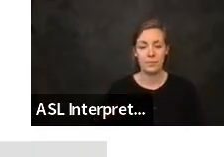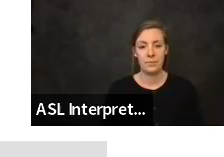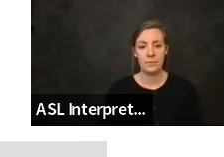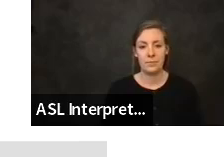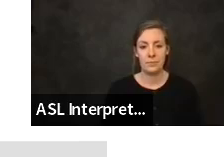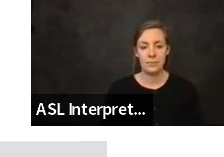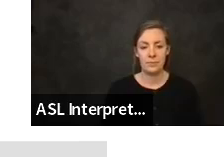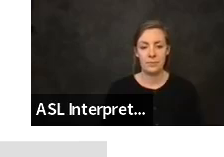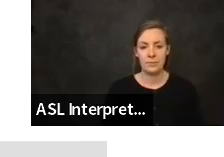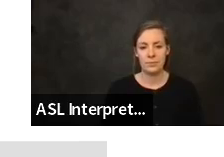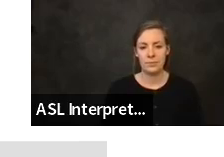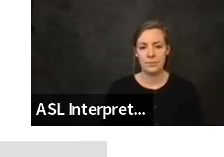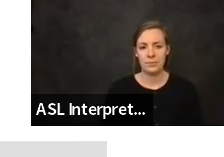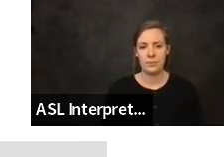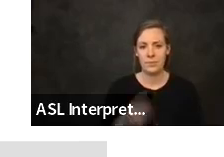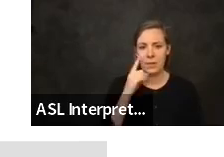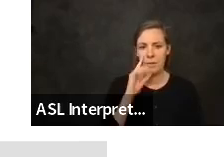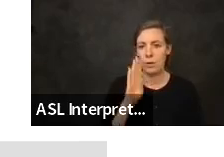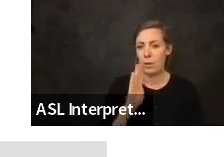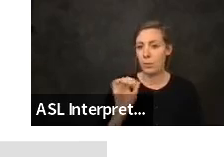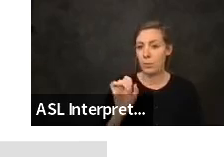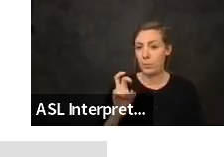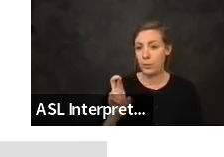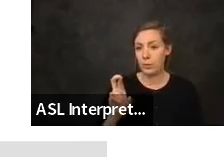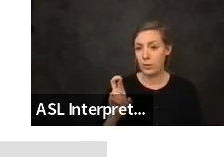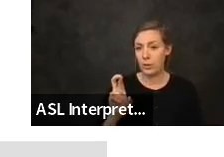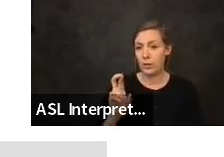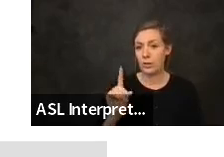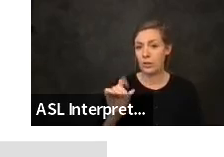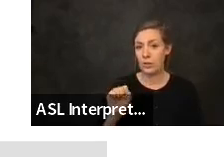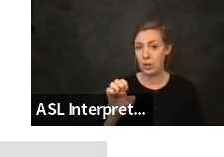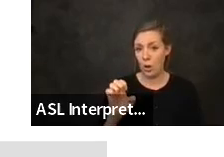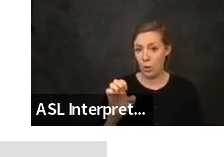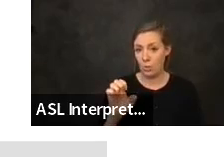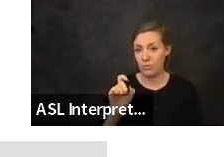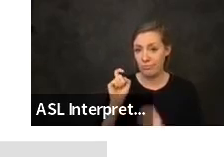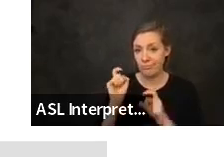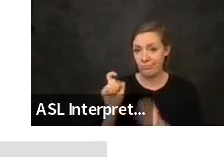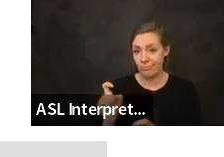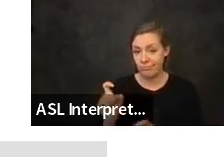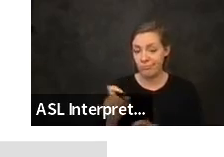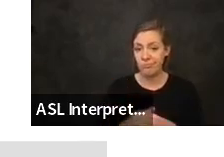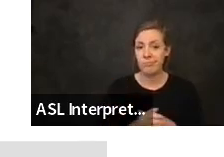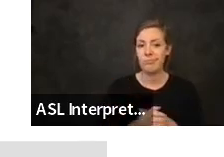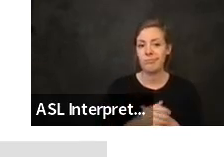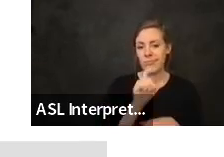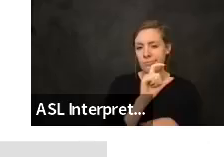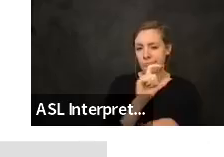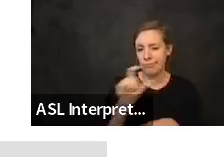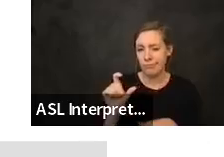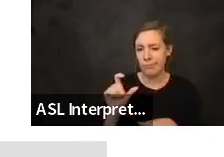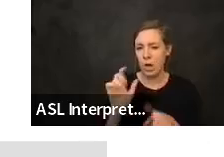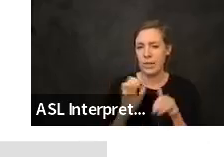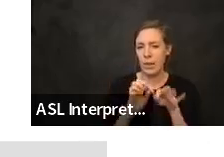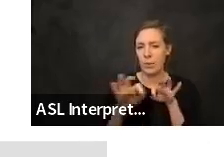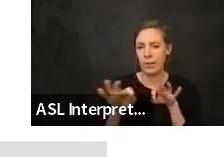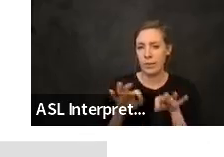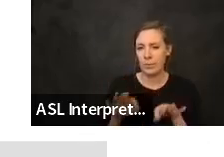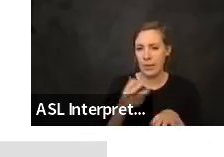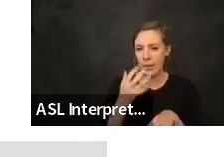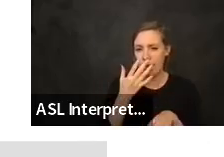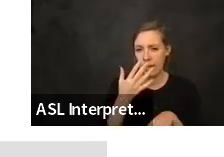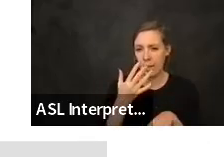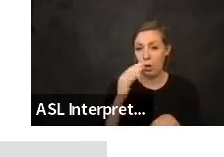Looking at booster dose administration, to interpret these bars,